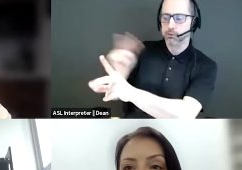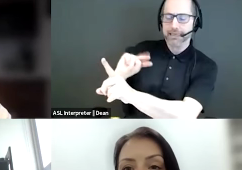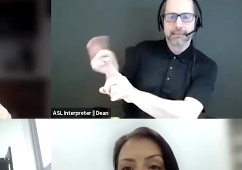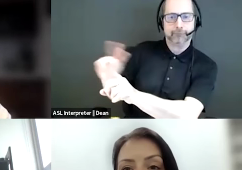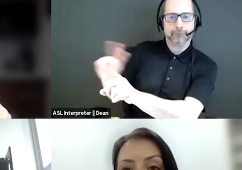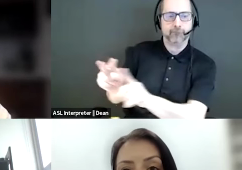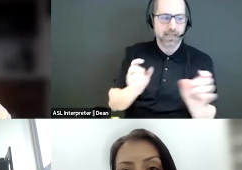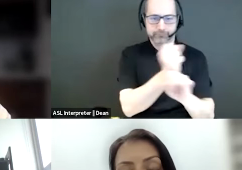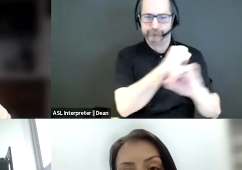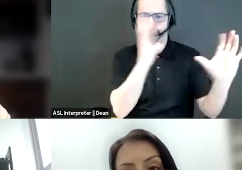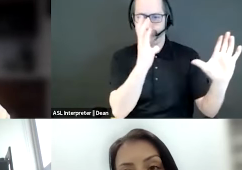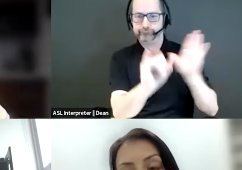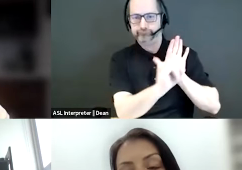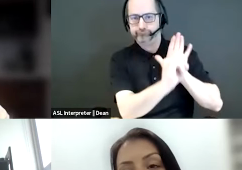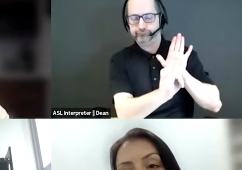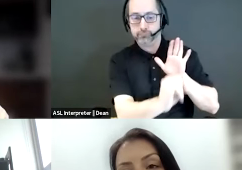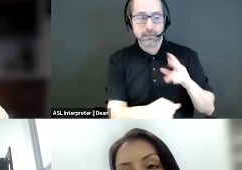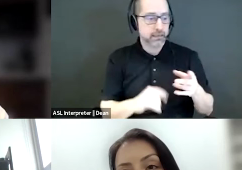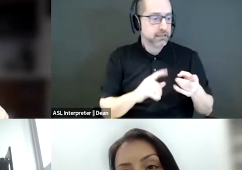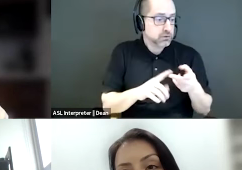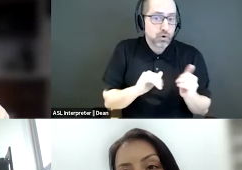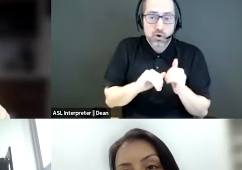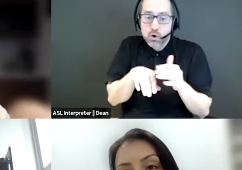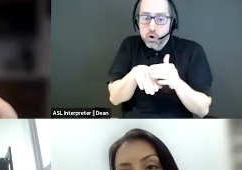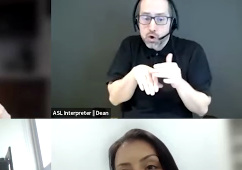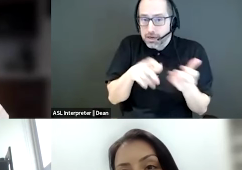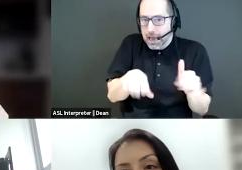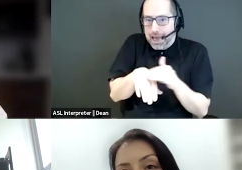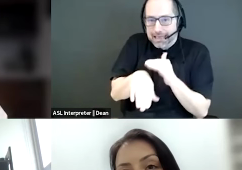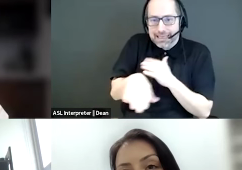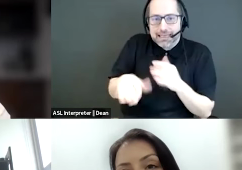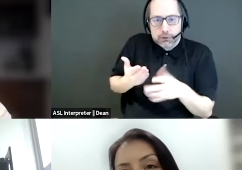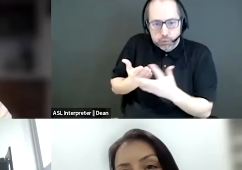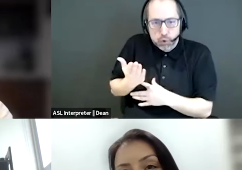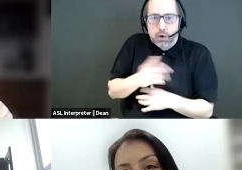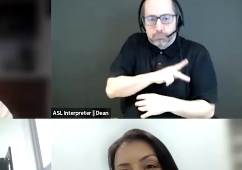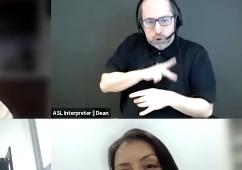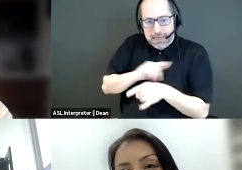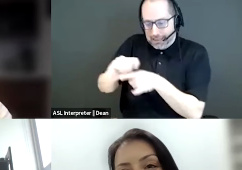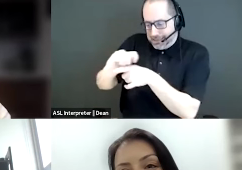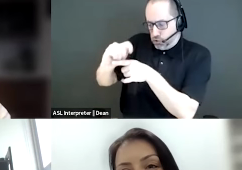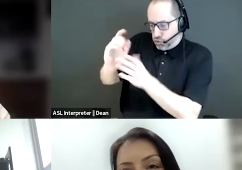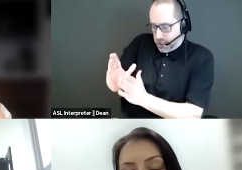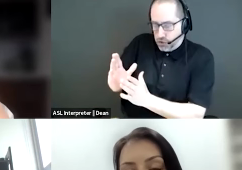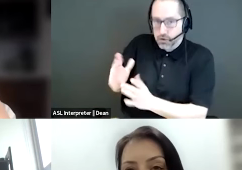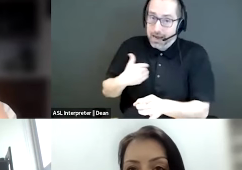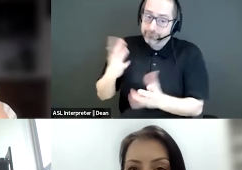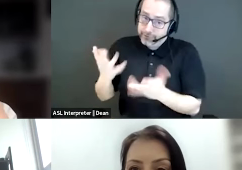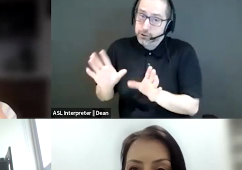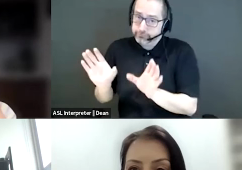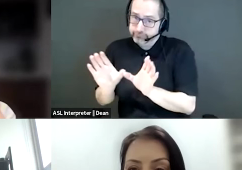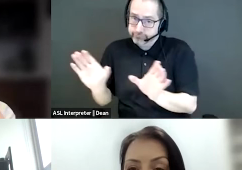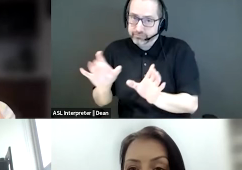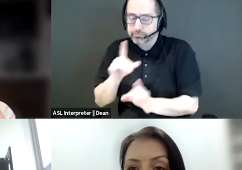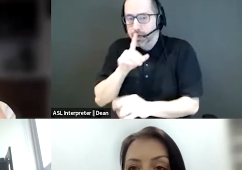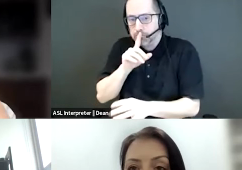accessed through a certified personality dimensions trainer. I do have that certification, but I don't currently work in that section, but I